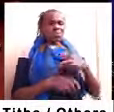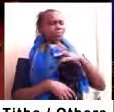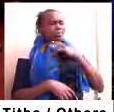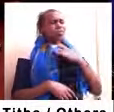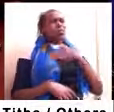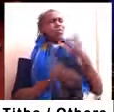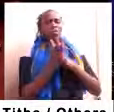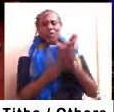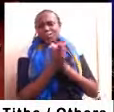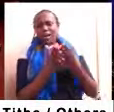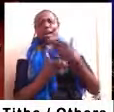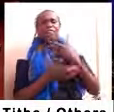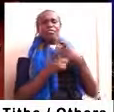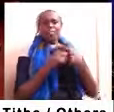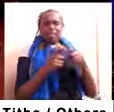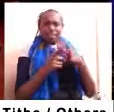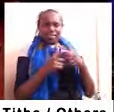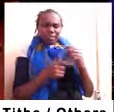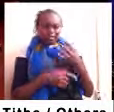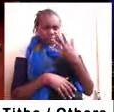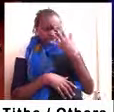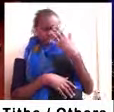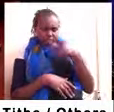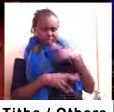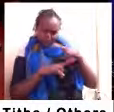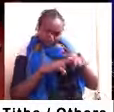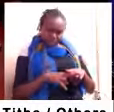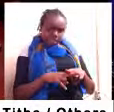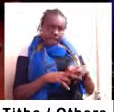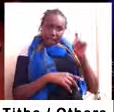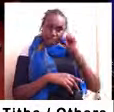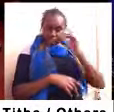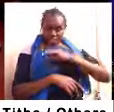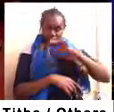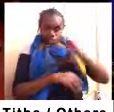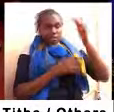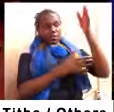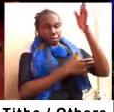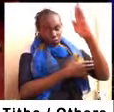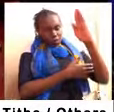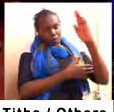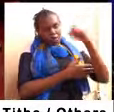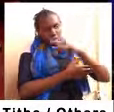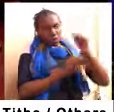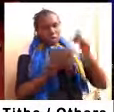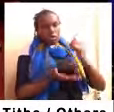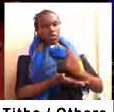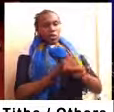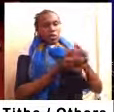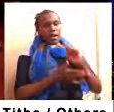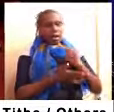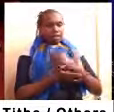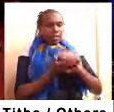this, but then una katu chini. So I think by the Spirit of God is going to help us that we are able to conquer the